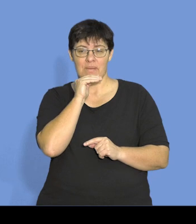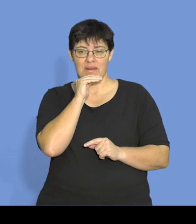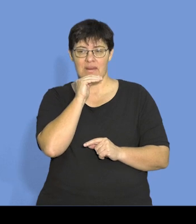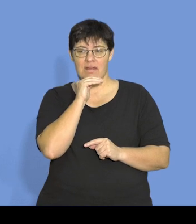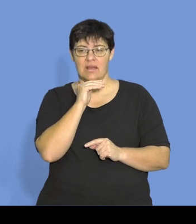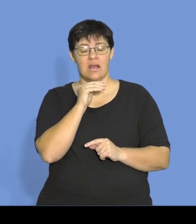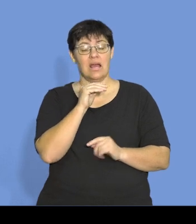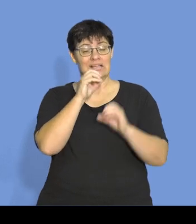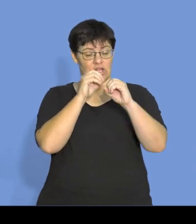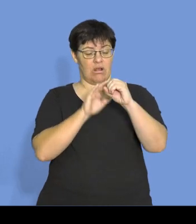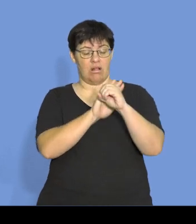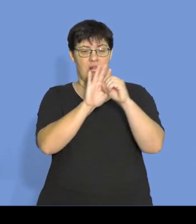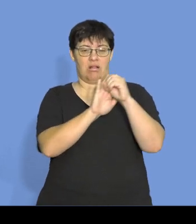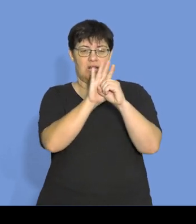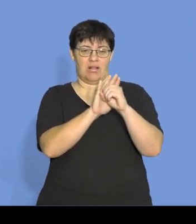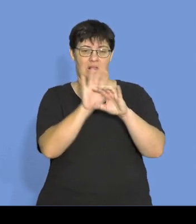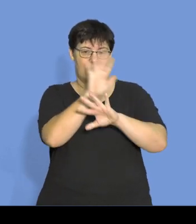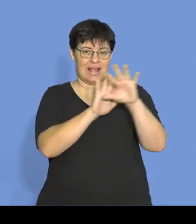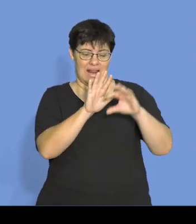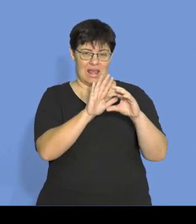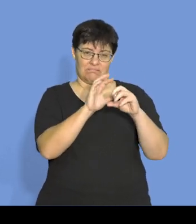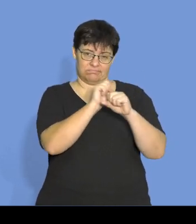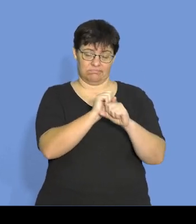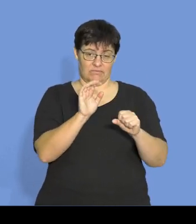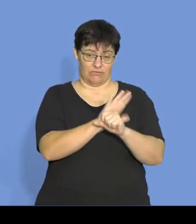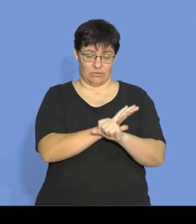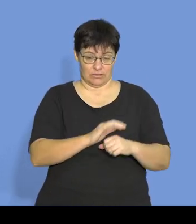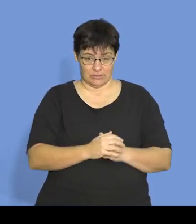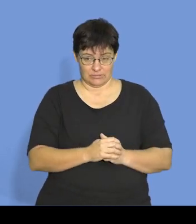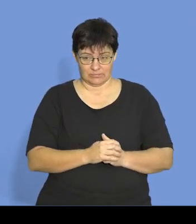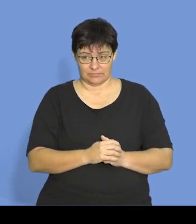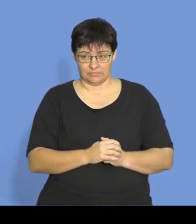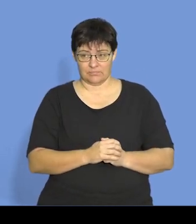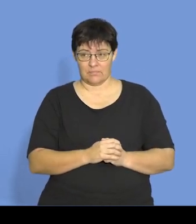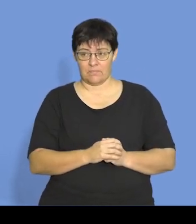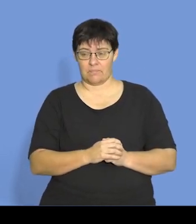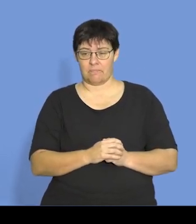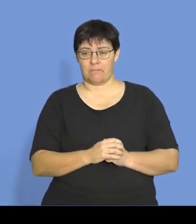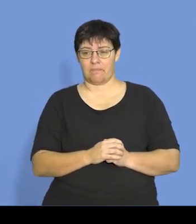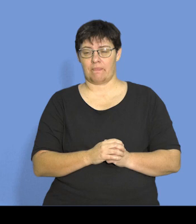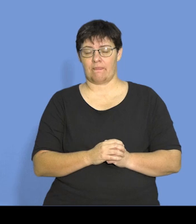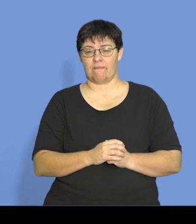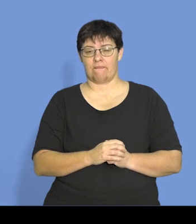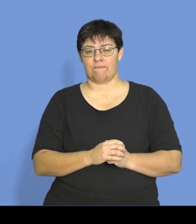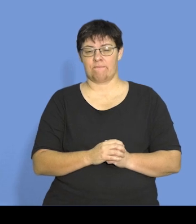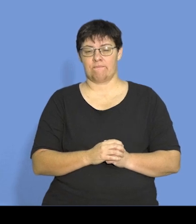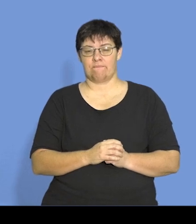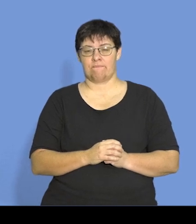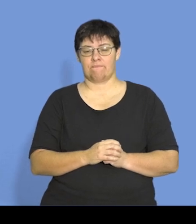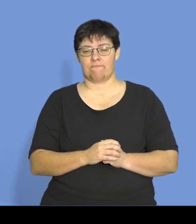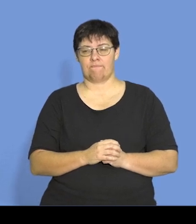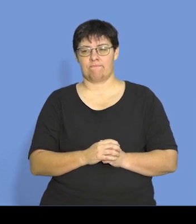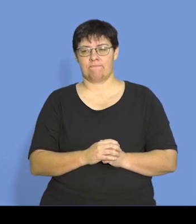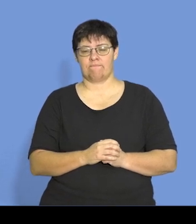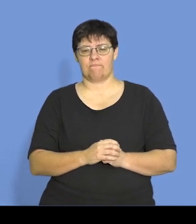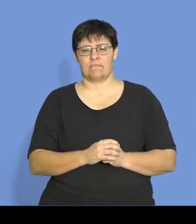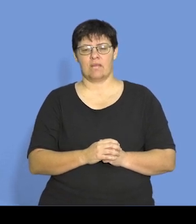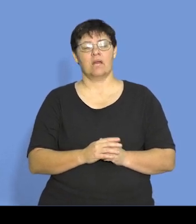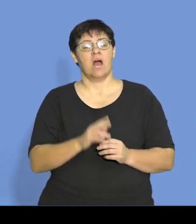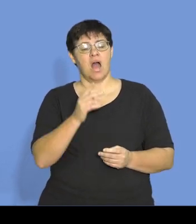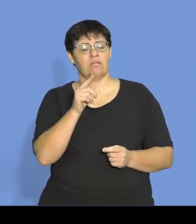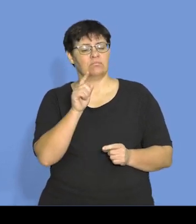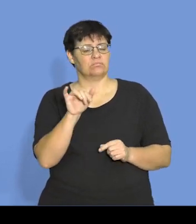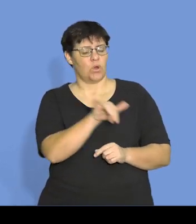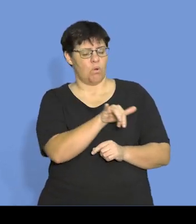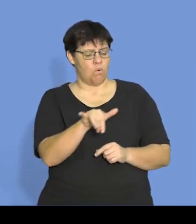then you must shade this circle, but we'll talk about that just now as well. Now, for which values